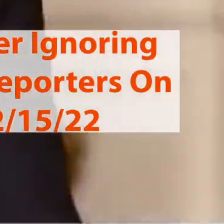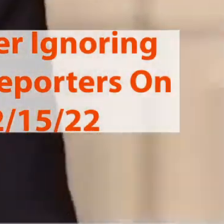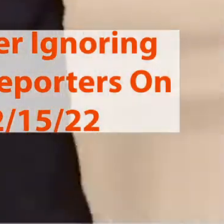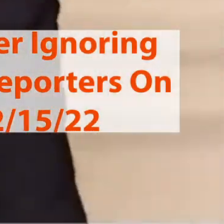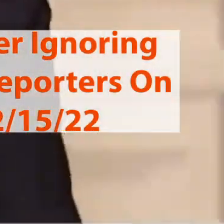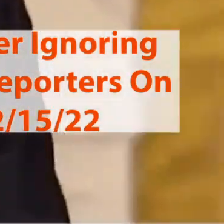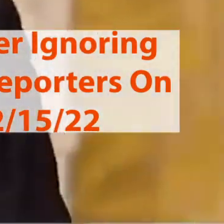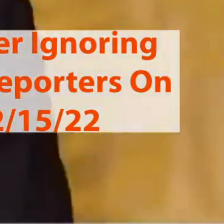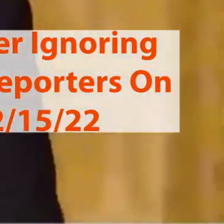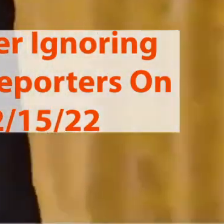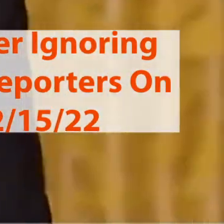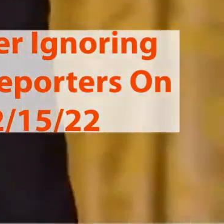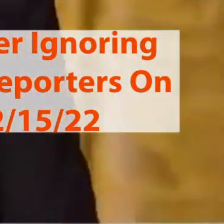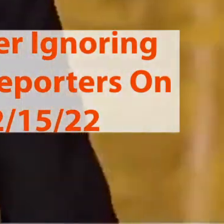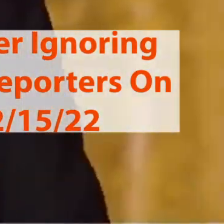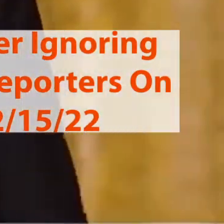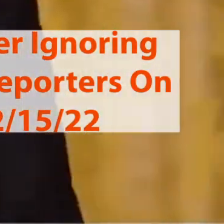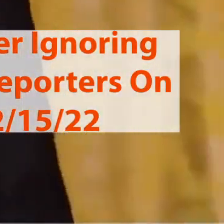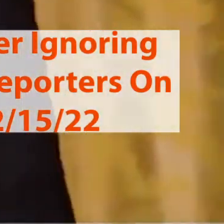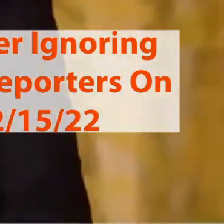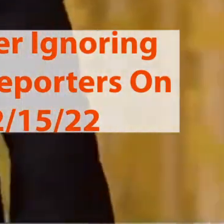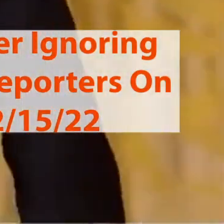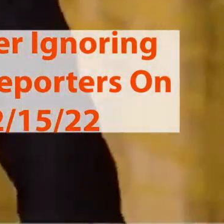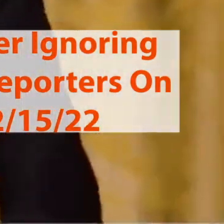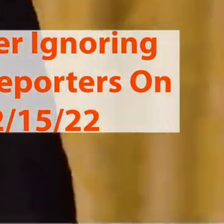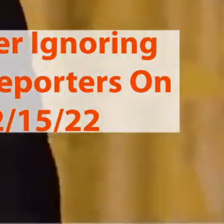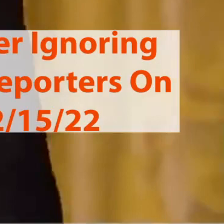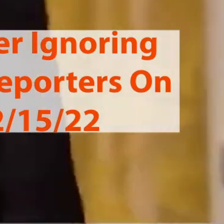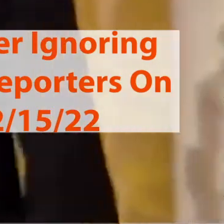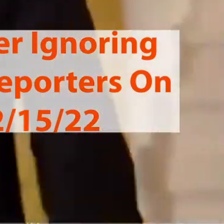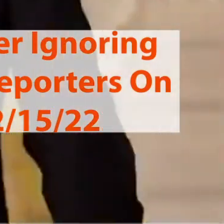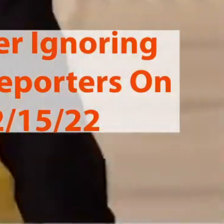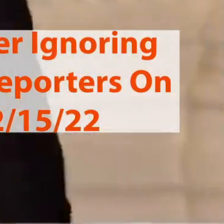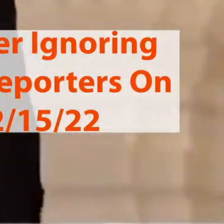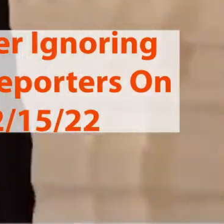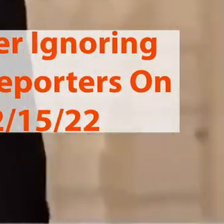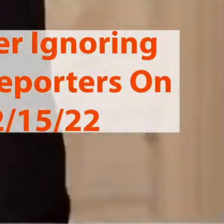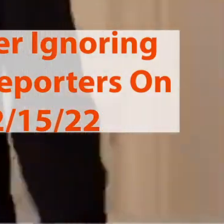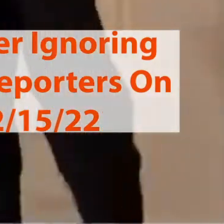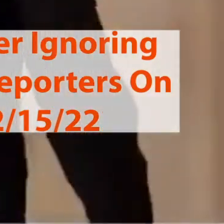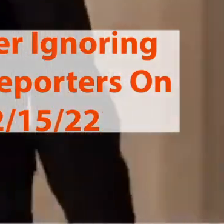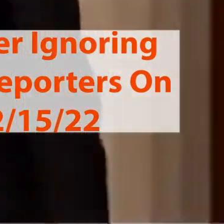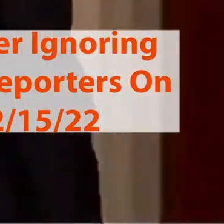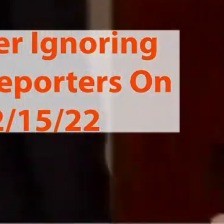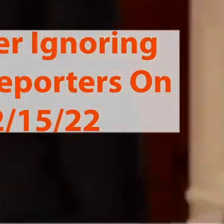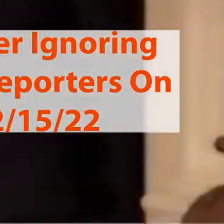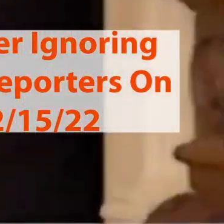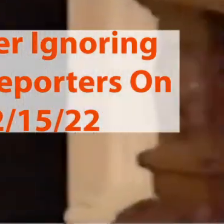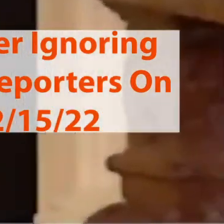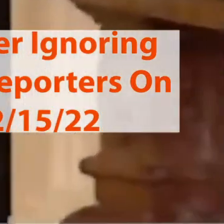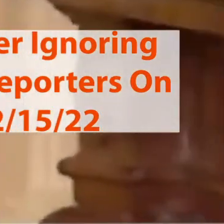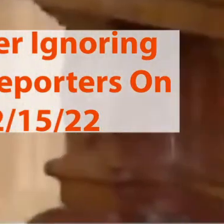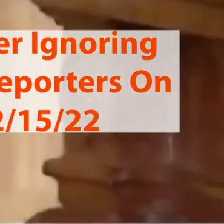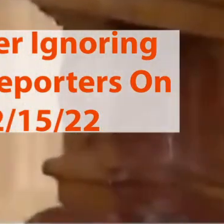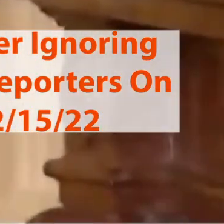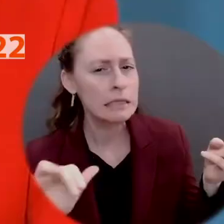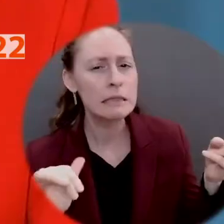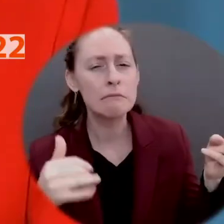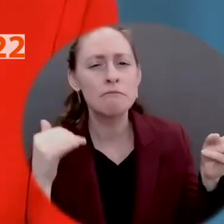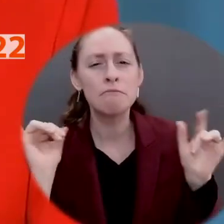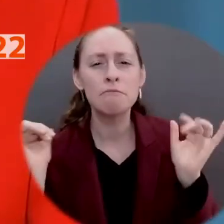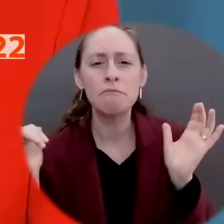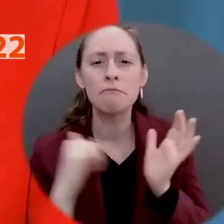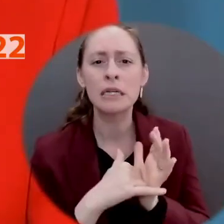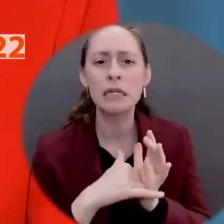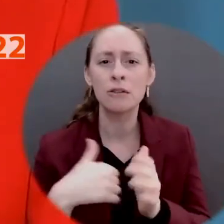Mr. President, whether or not they are de-escalated. Ukraine as a precursor to a Russian invasion. Are they behind the cyber attack, Mr. President?